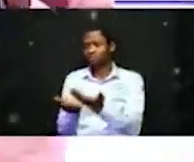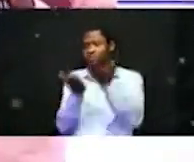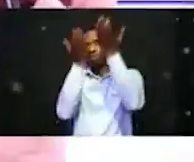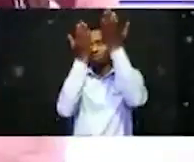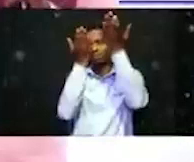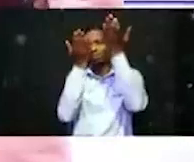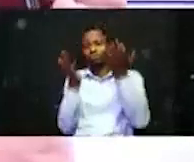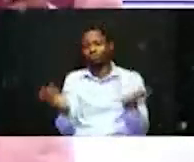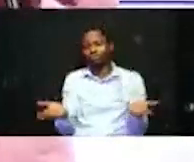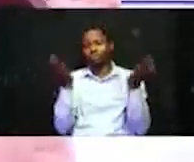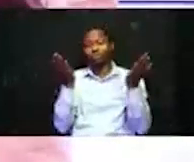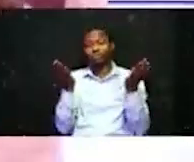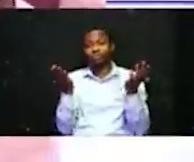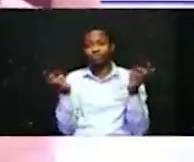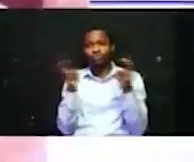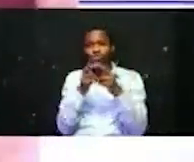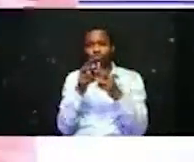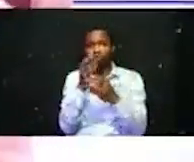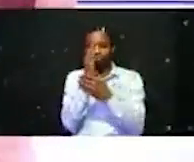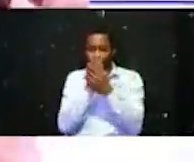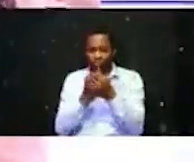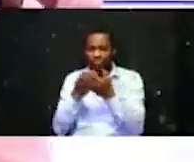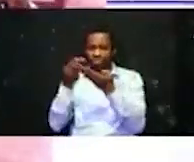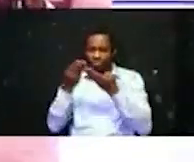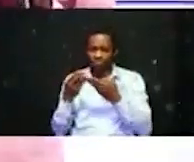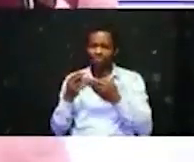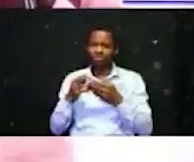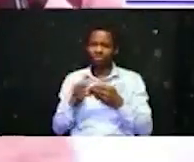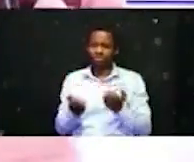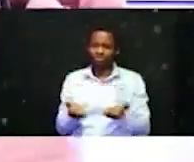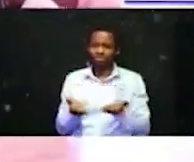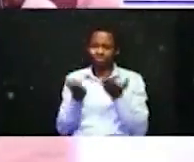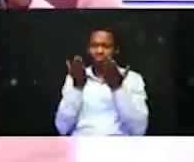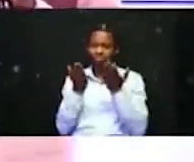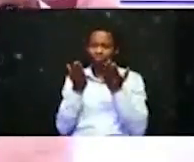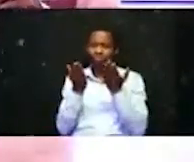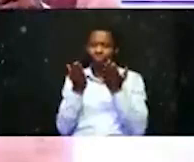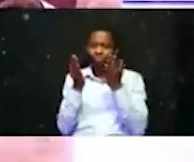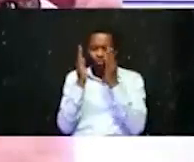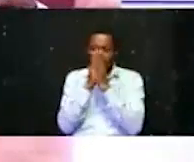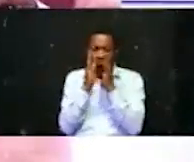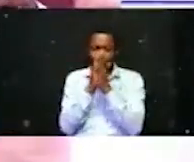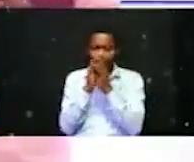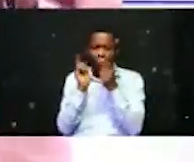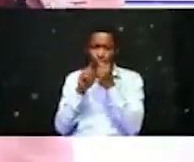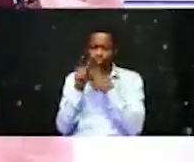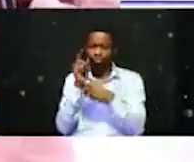elevation. We are praying in the name of Jesus that we also have the grace